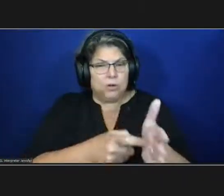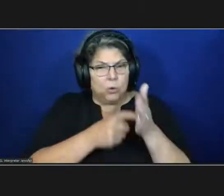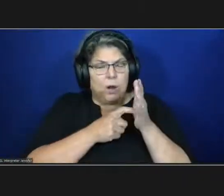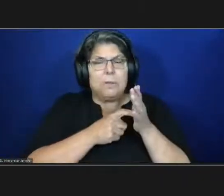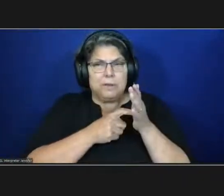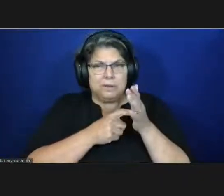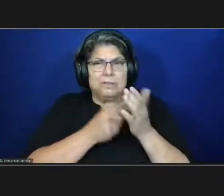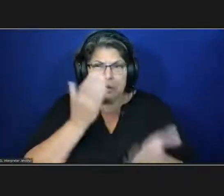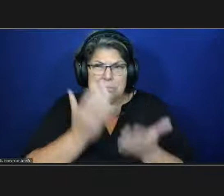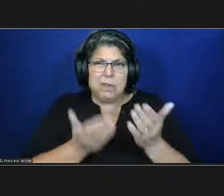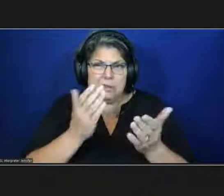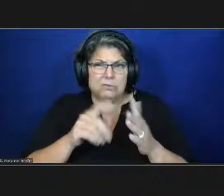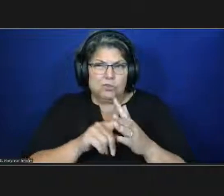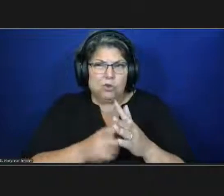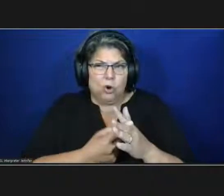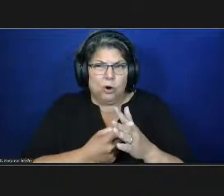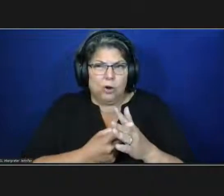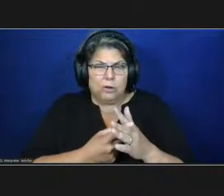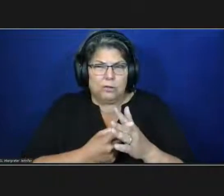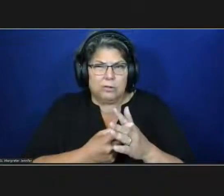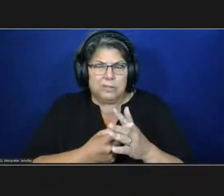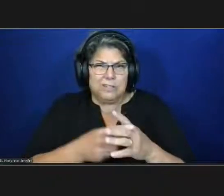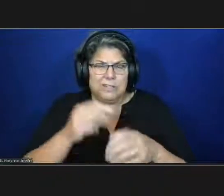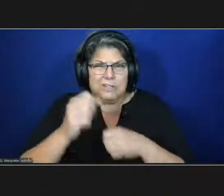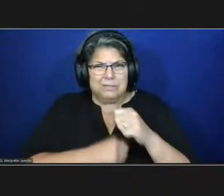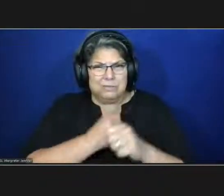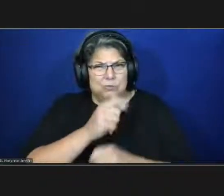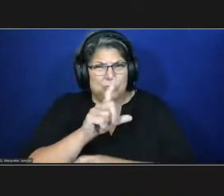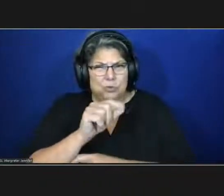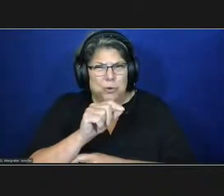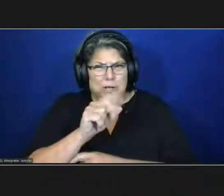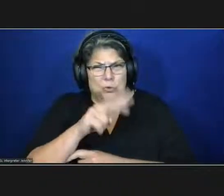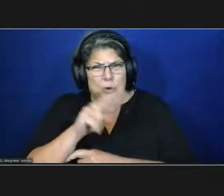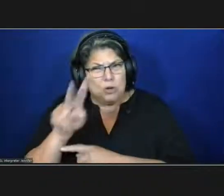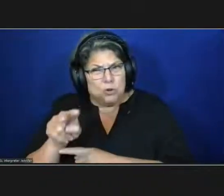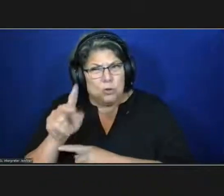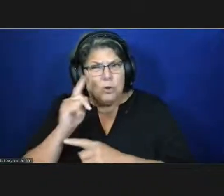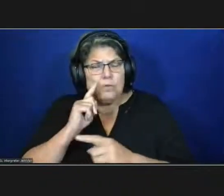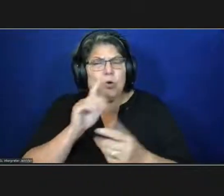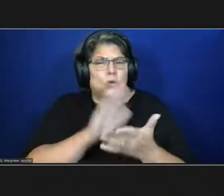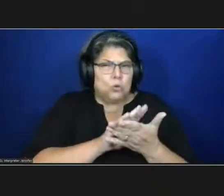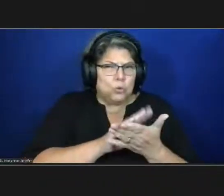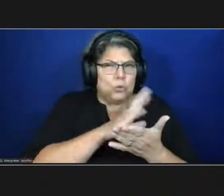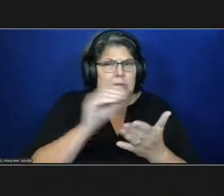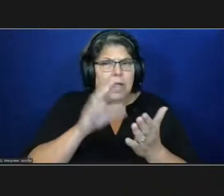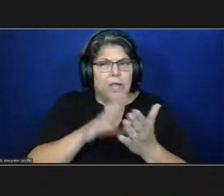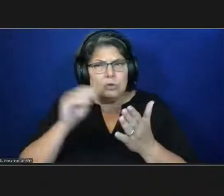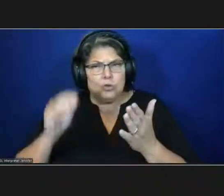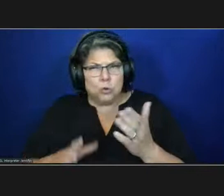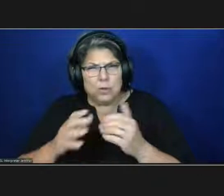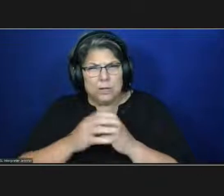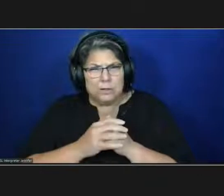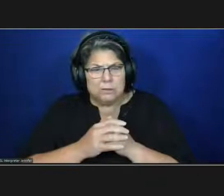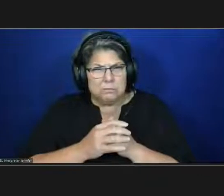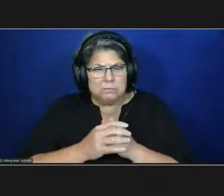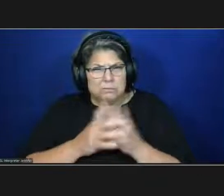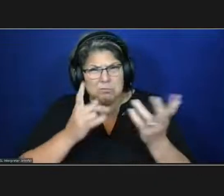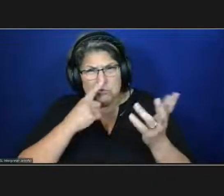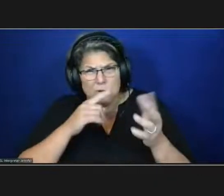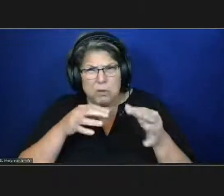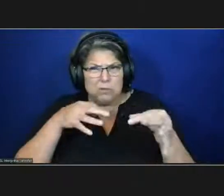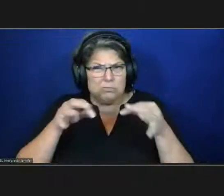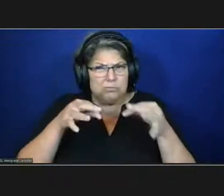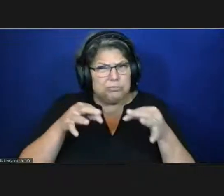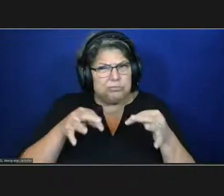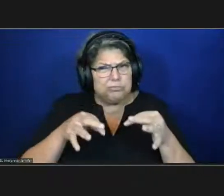be kicking in 2022 for schools and students. So if you could just kind of give a rundown for people